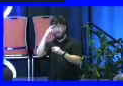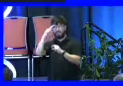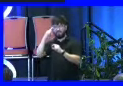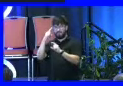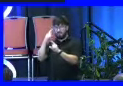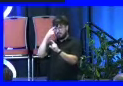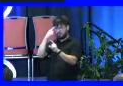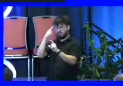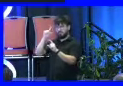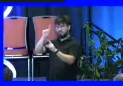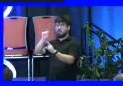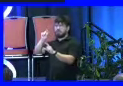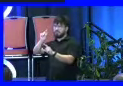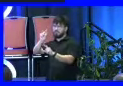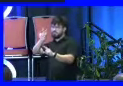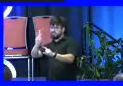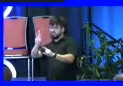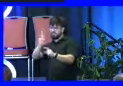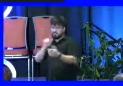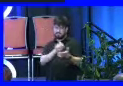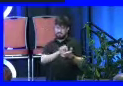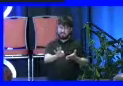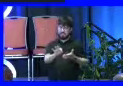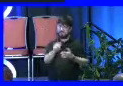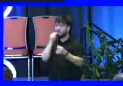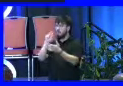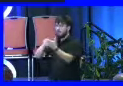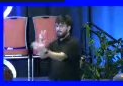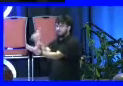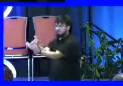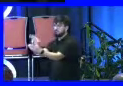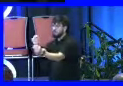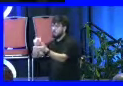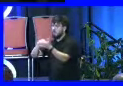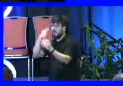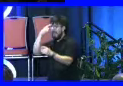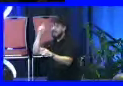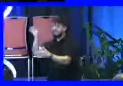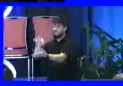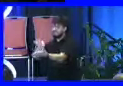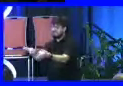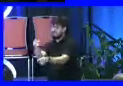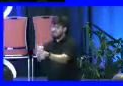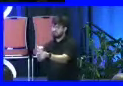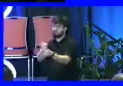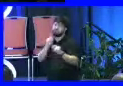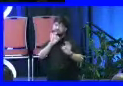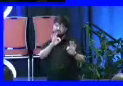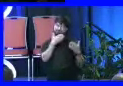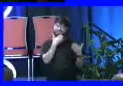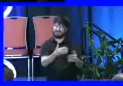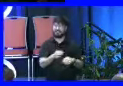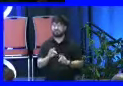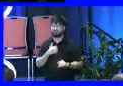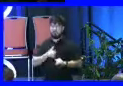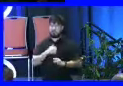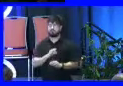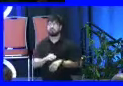2026. So that counts. No. That's enough. I didn't mean for you to stop. I said I think that counts as an innovation. Sorry, but yeah.